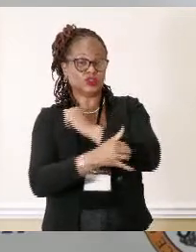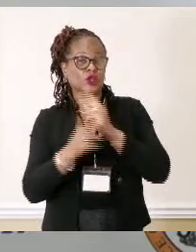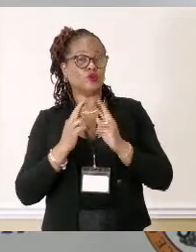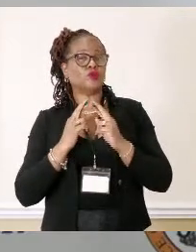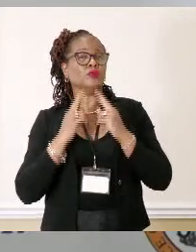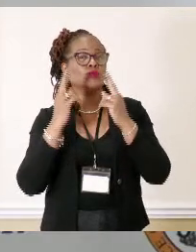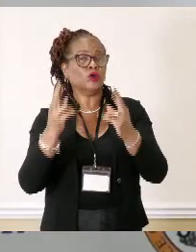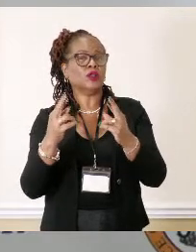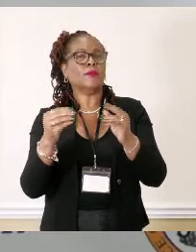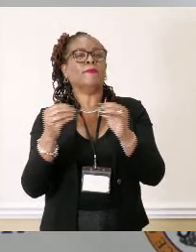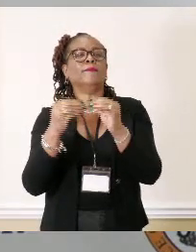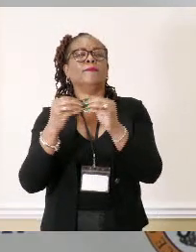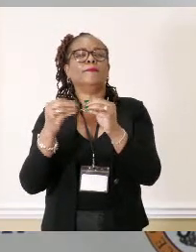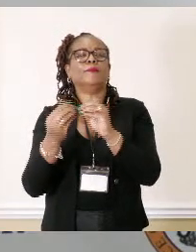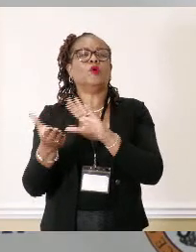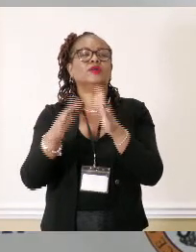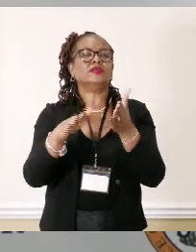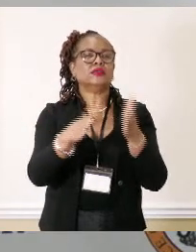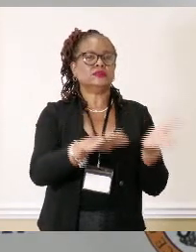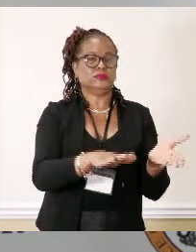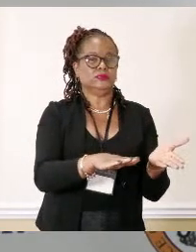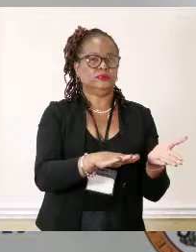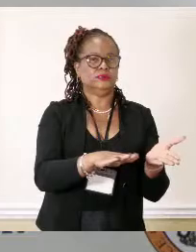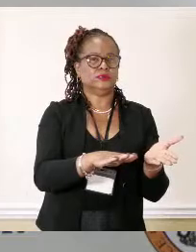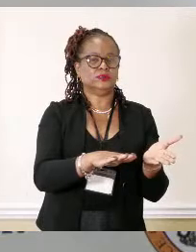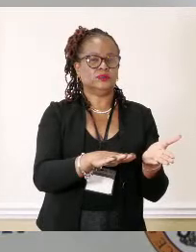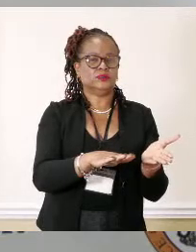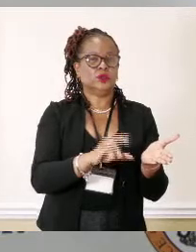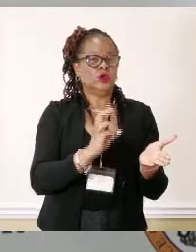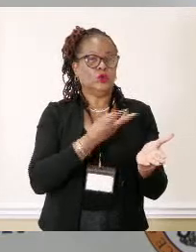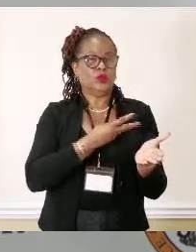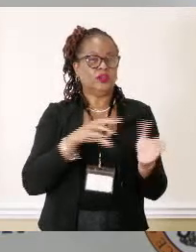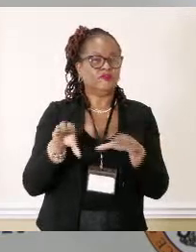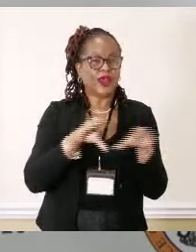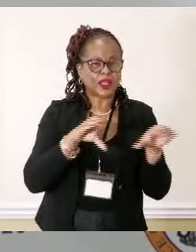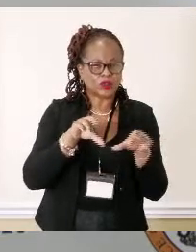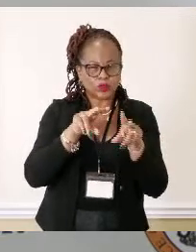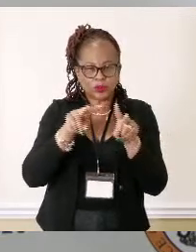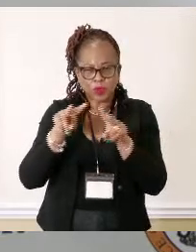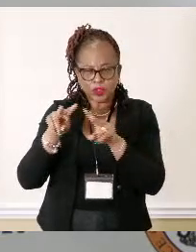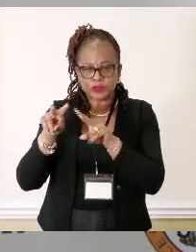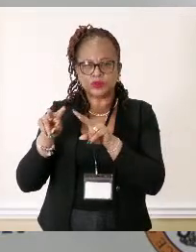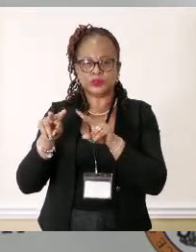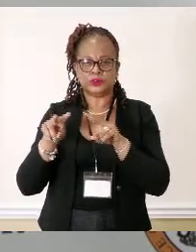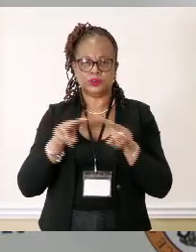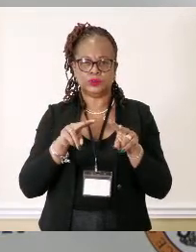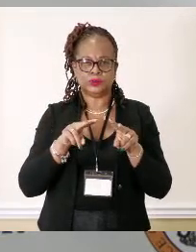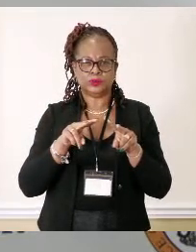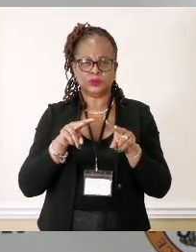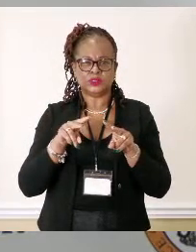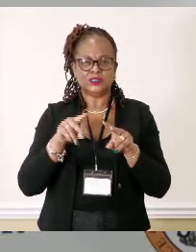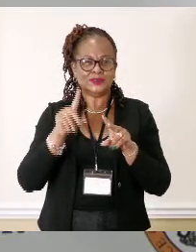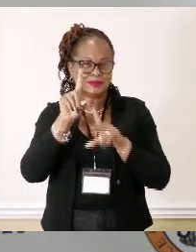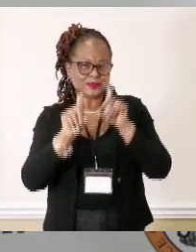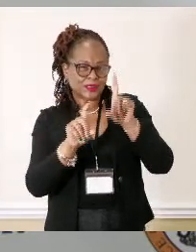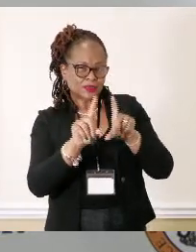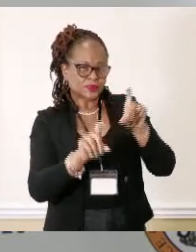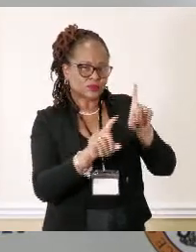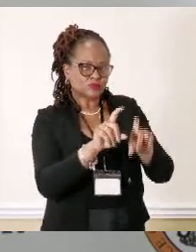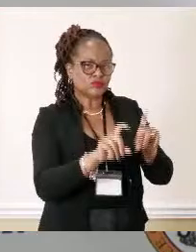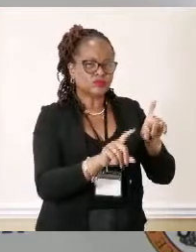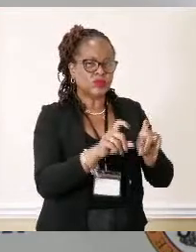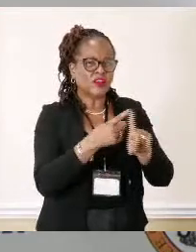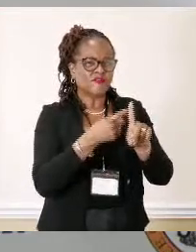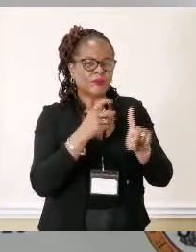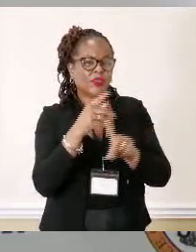reporting more deaths. We have been actively monitoring genomic testing from